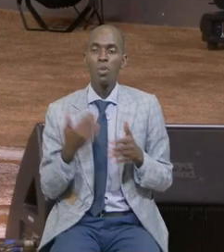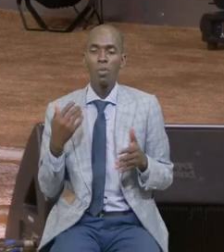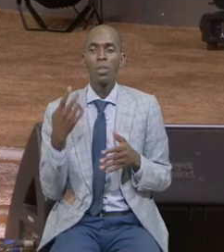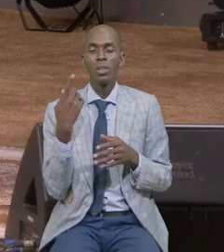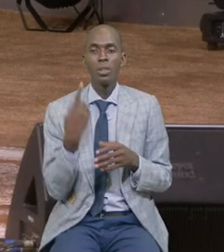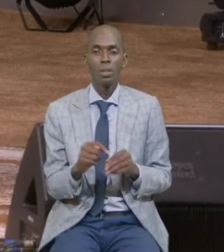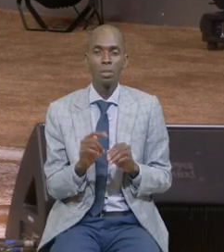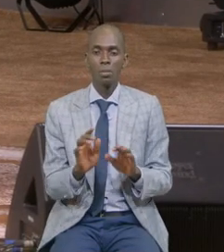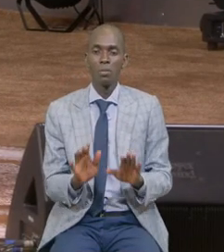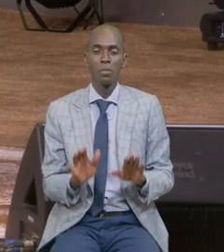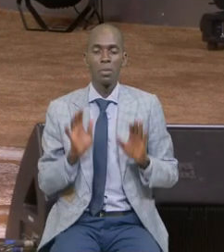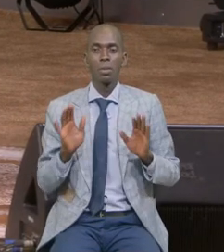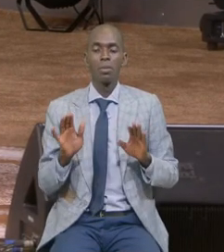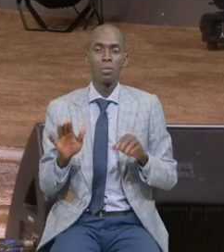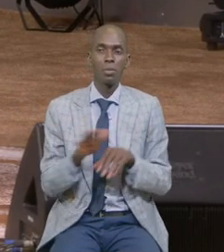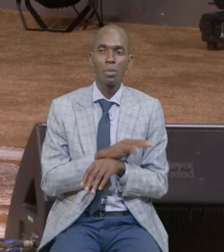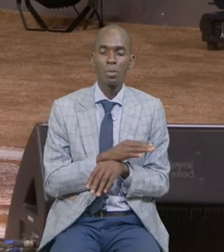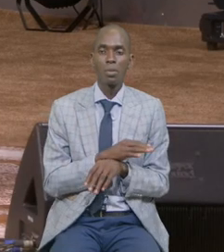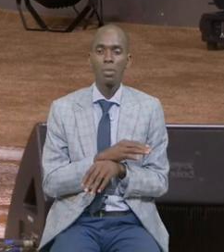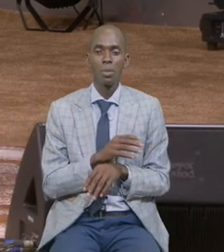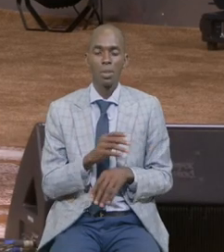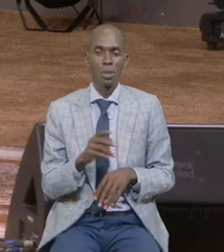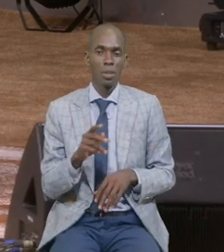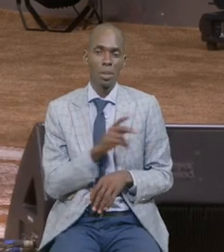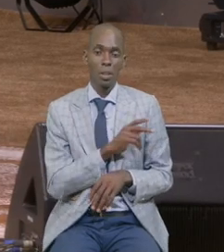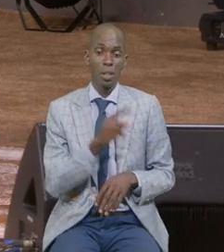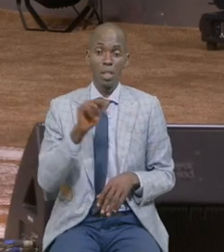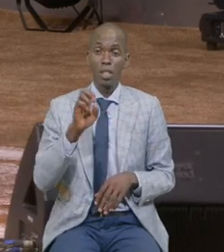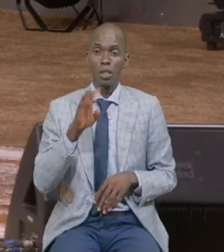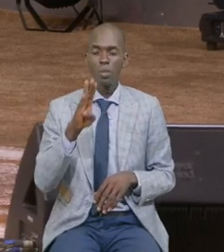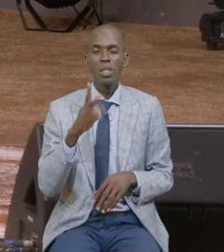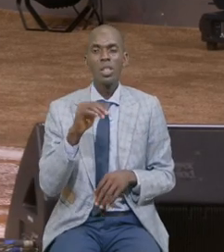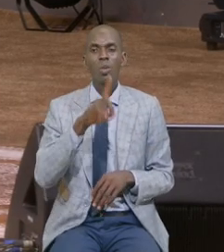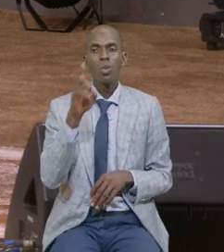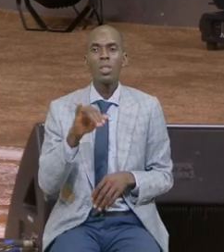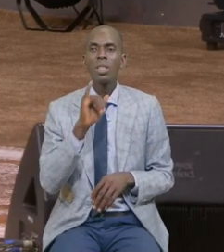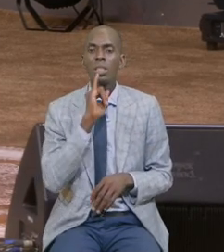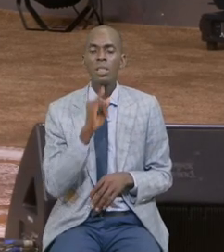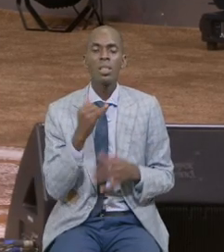fearsome, fearful Nebuchadnezzar, the question is, where are